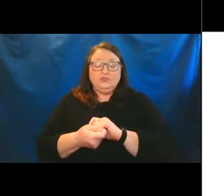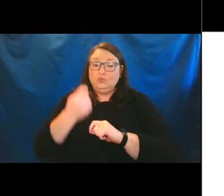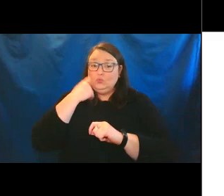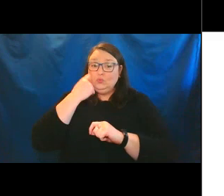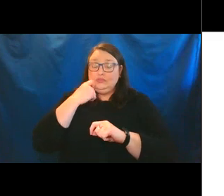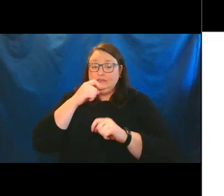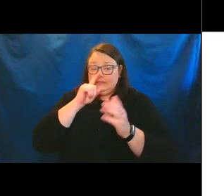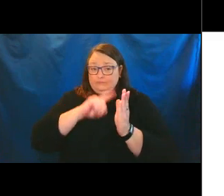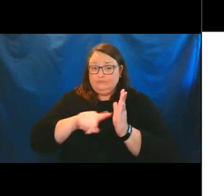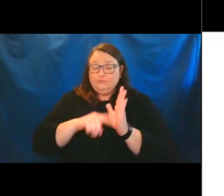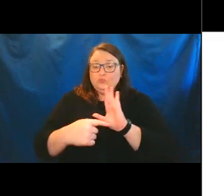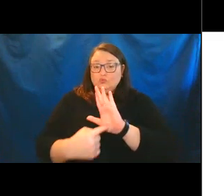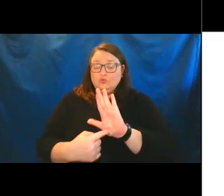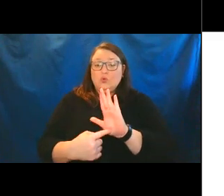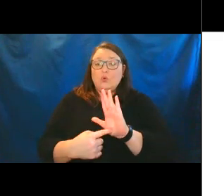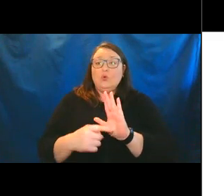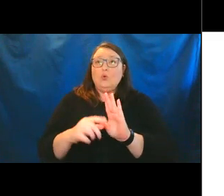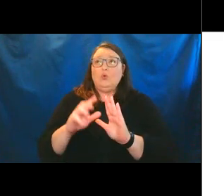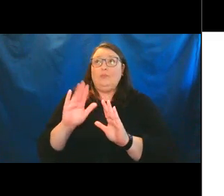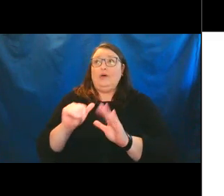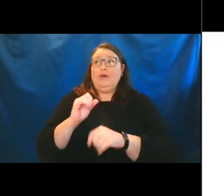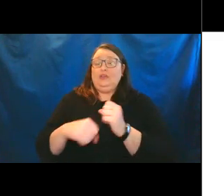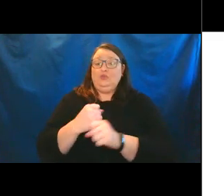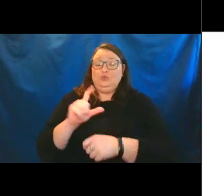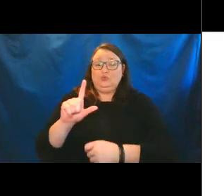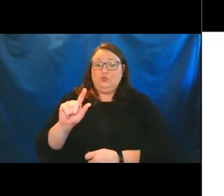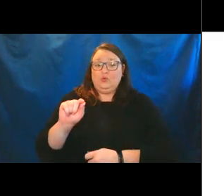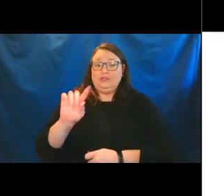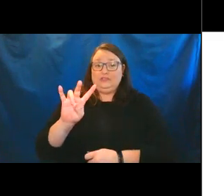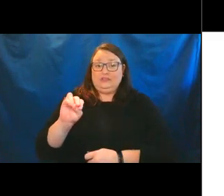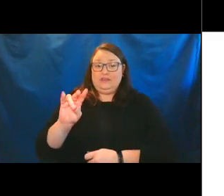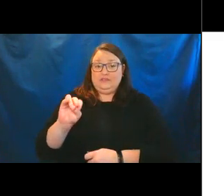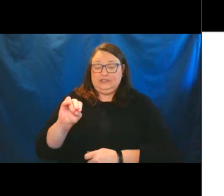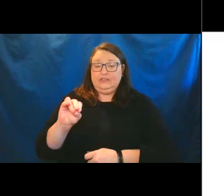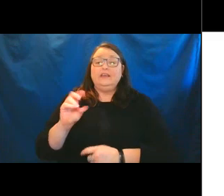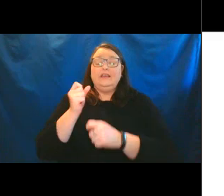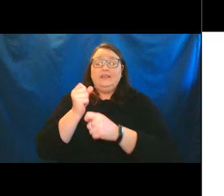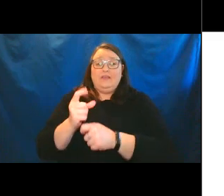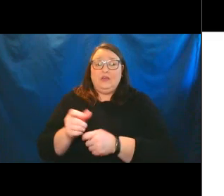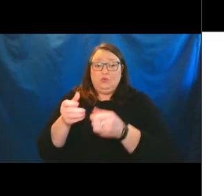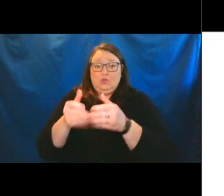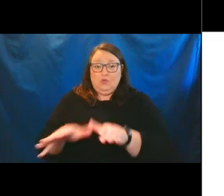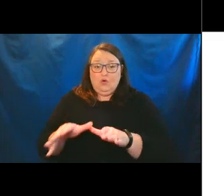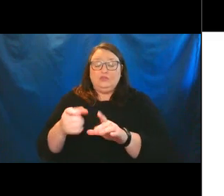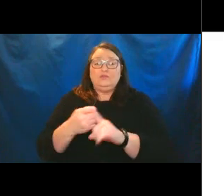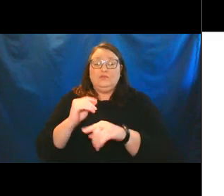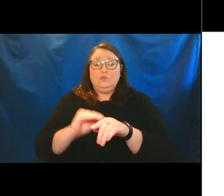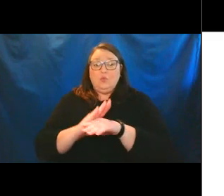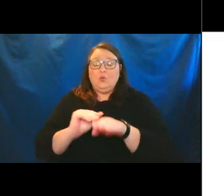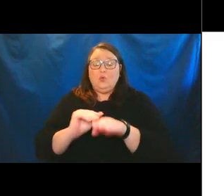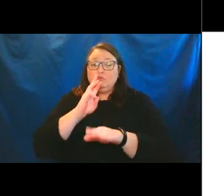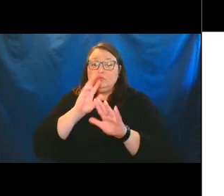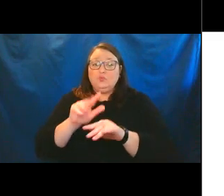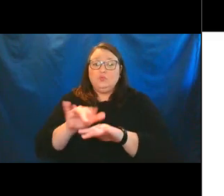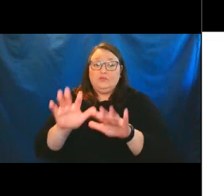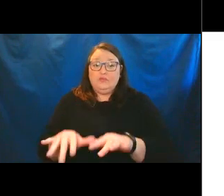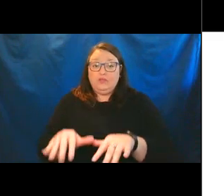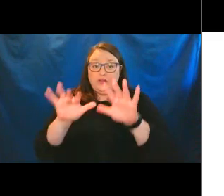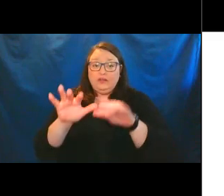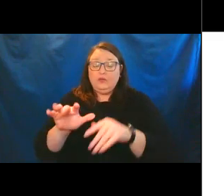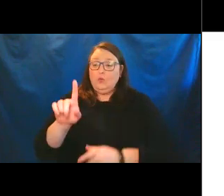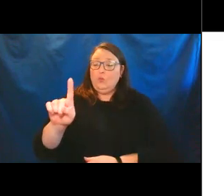showed that by not 2070, the annualized losses from coastal and river flooding could be almost 1.4 billion. That's